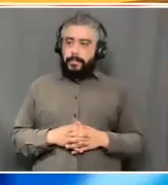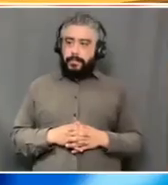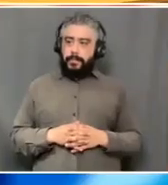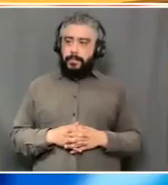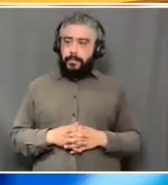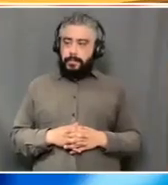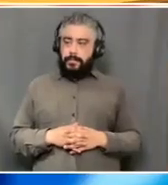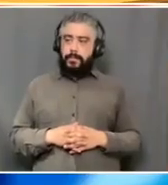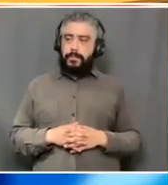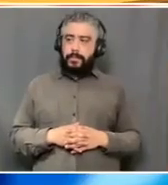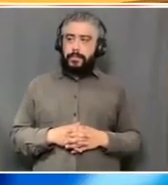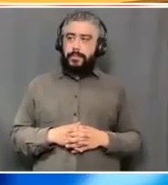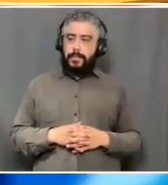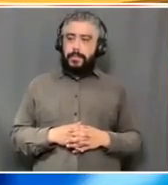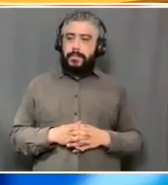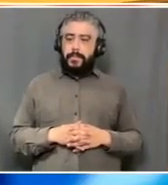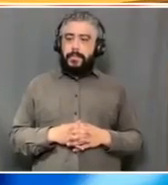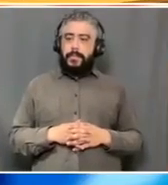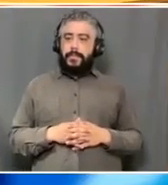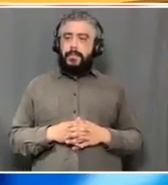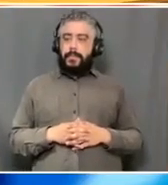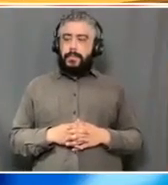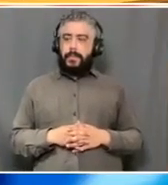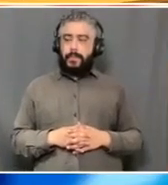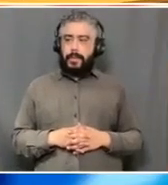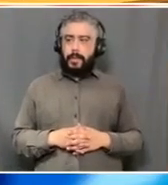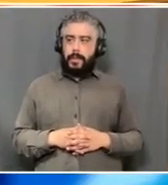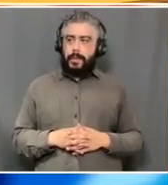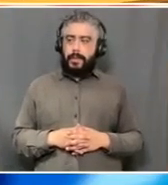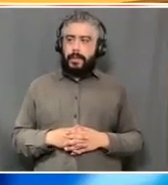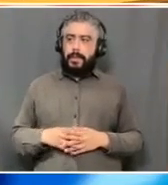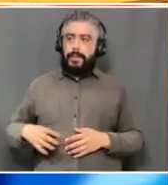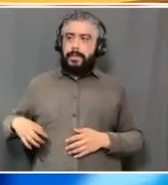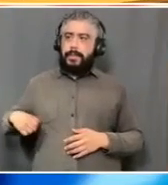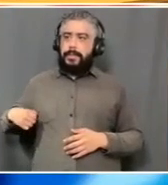And, let's see, sorry.